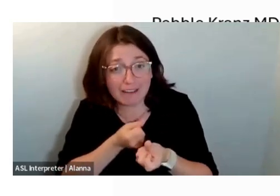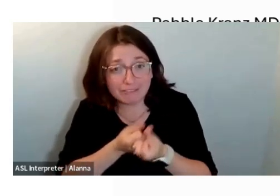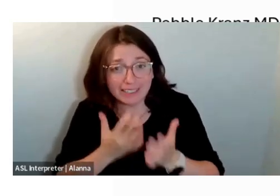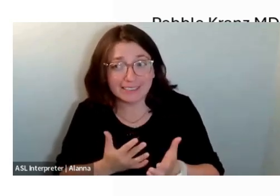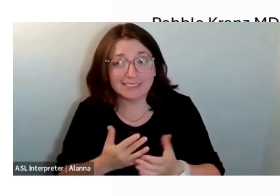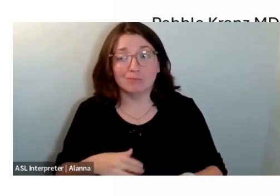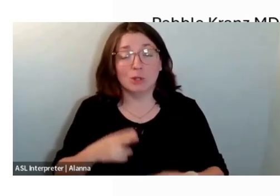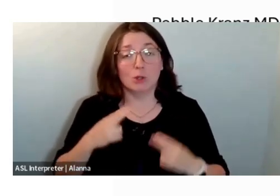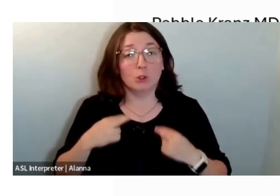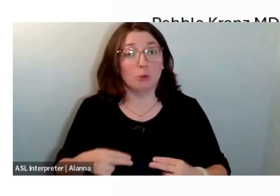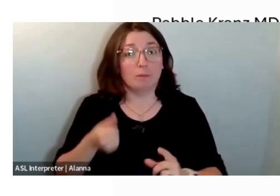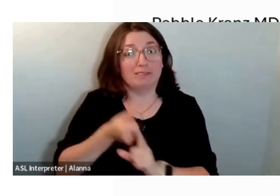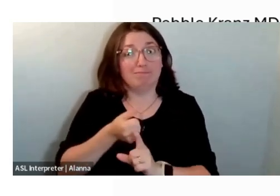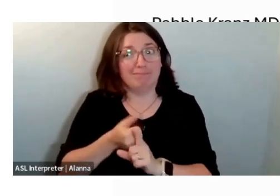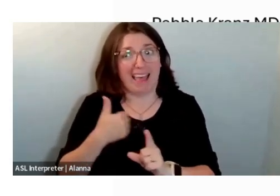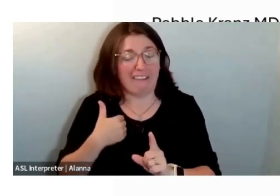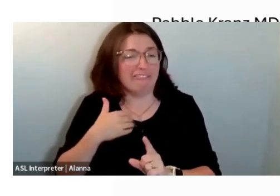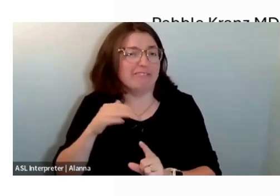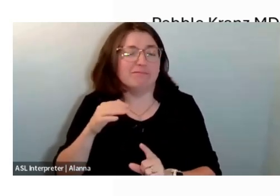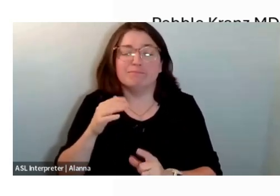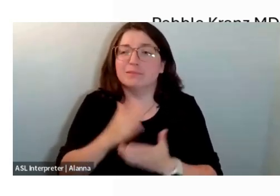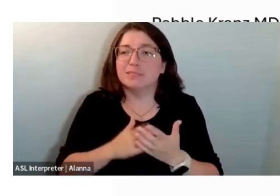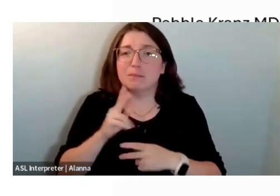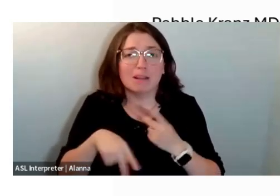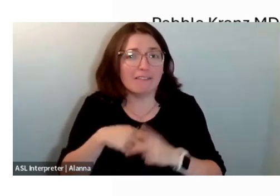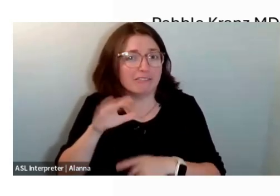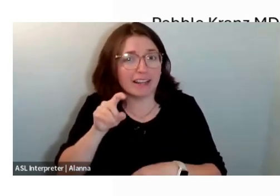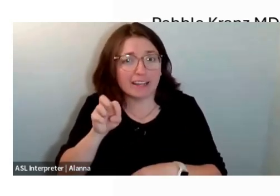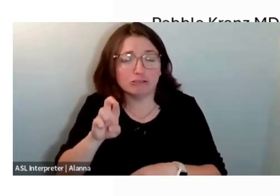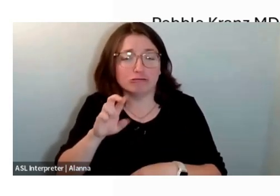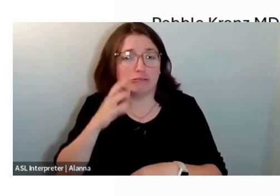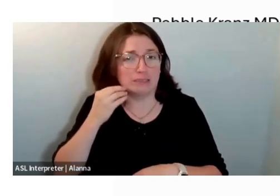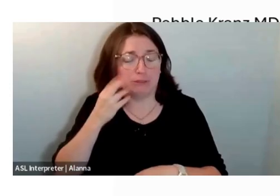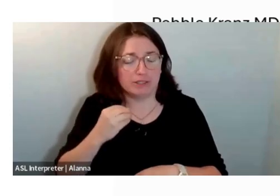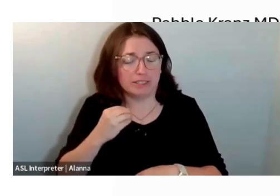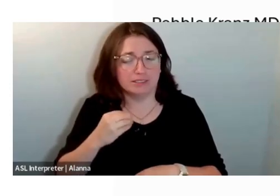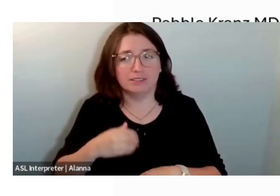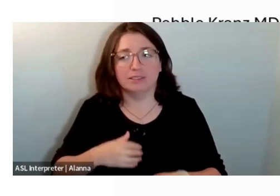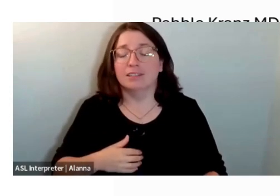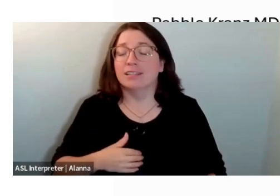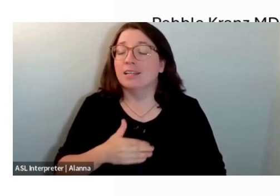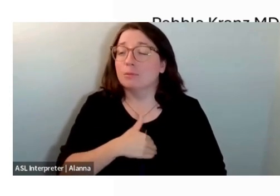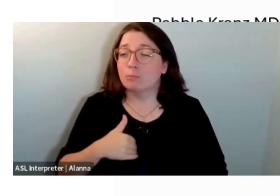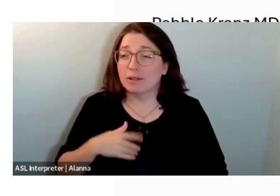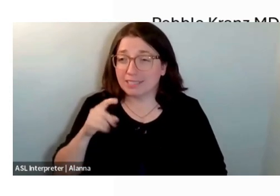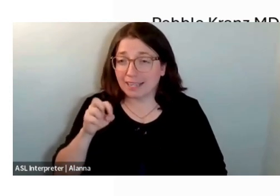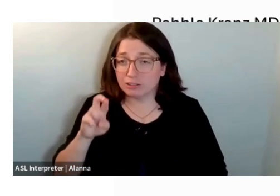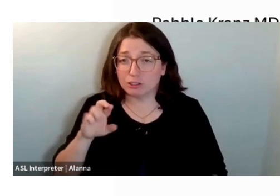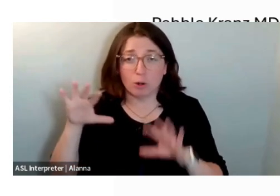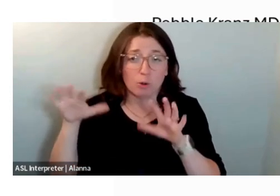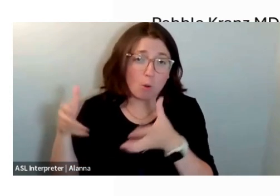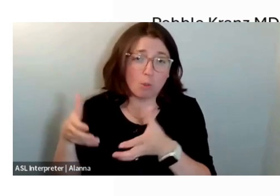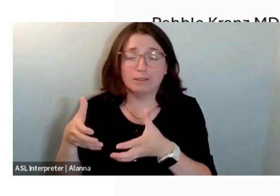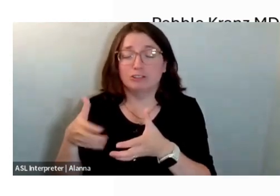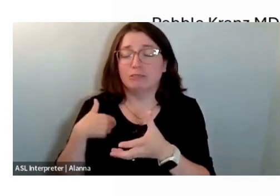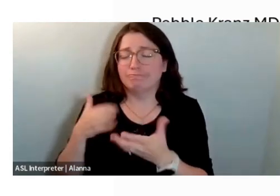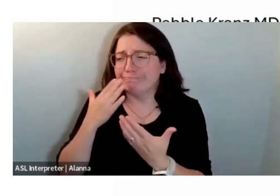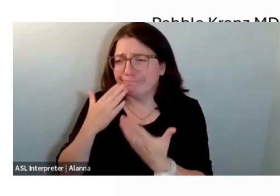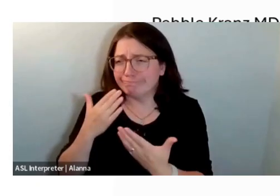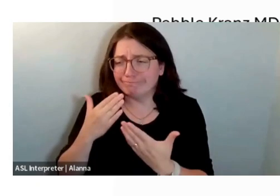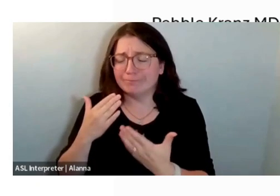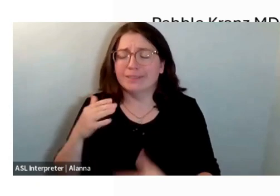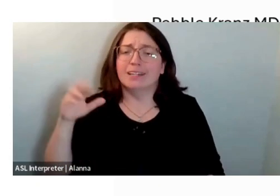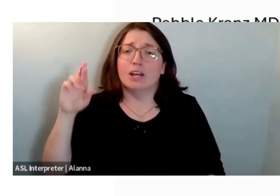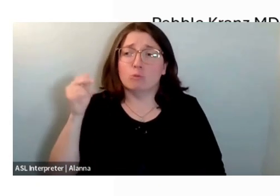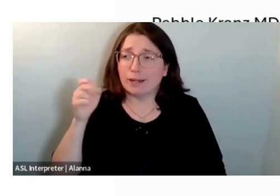a cancer experience. I'm so grateful to the Breast Cancer Coalition and to Rachel for inviting me to